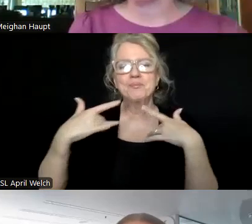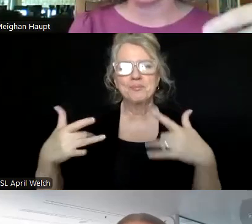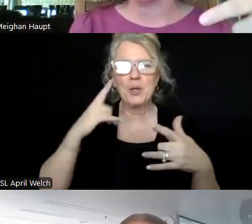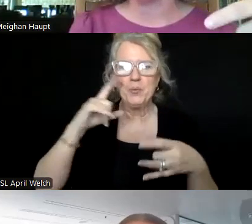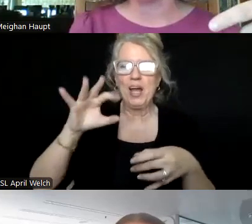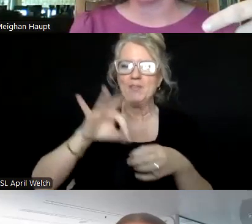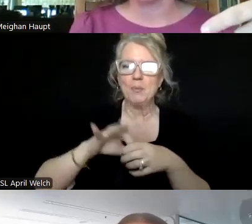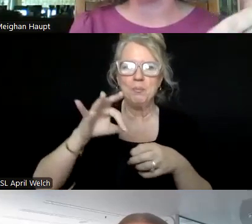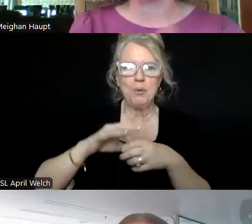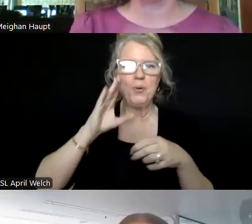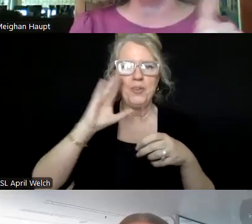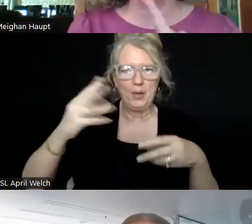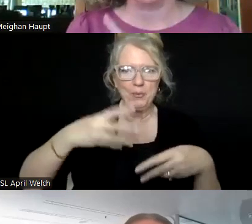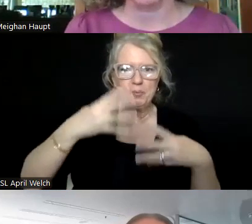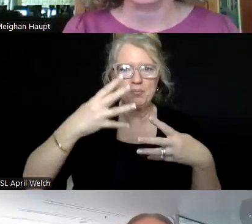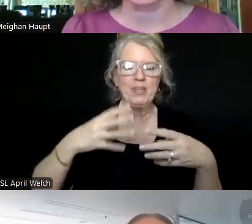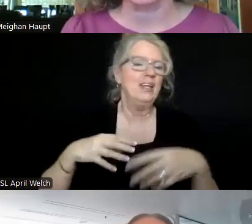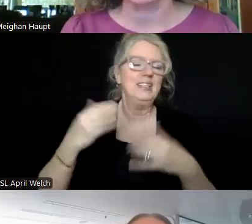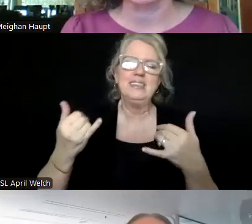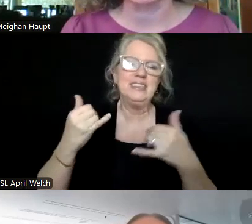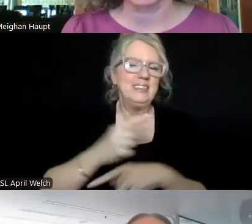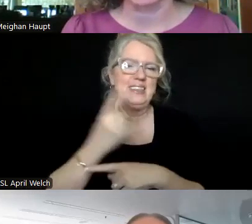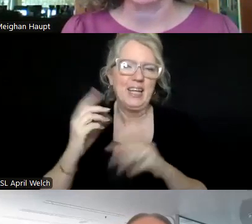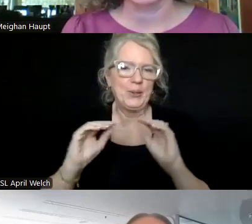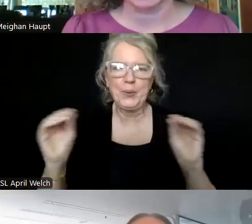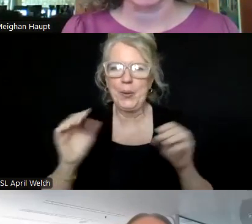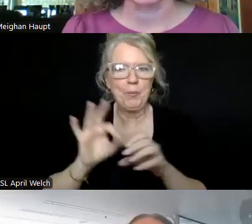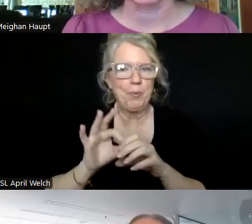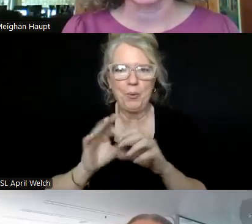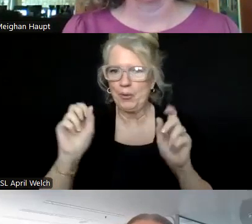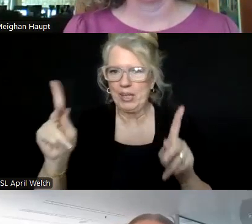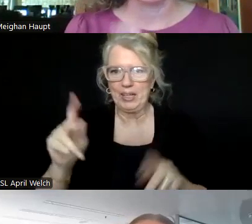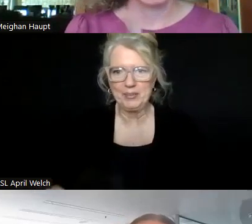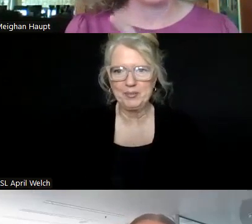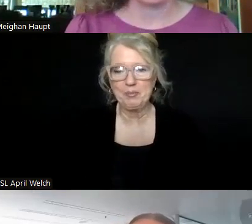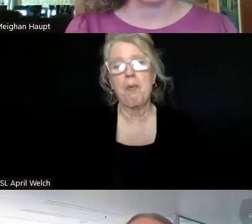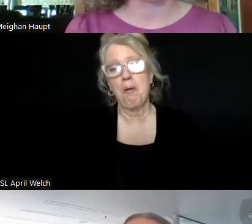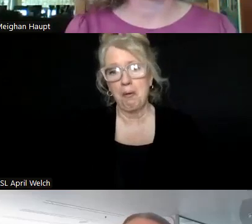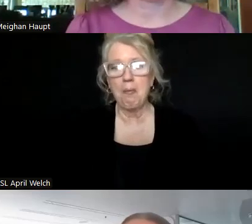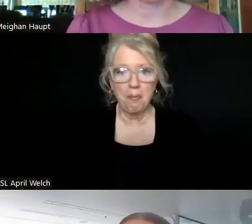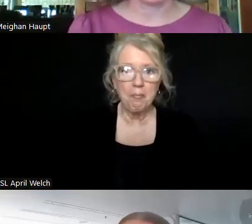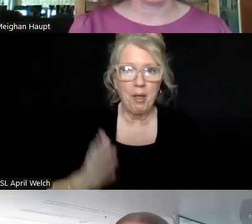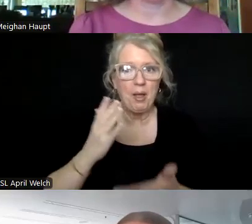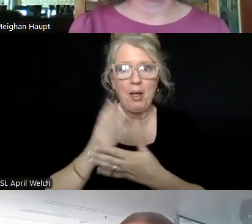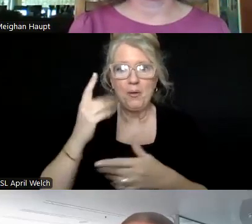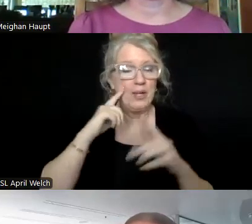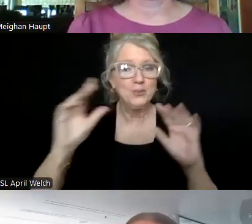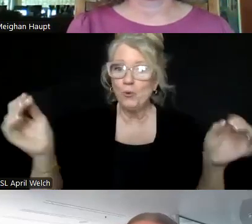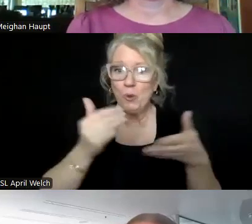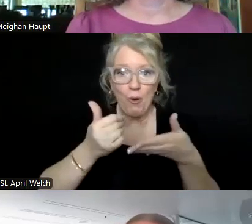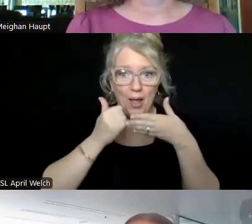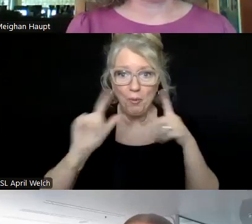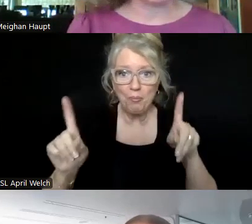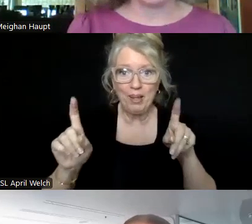that comes up, but we're not going to do a poll today, John. We're not. All right. So I'm not getting any help is what you're